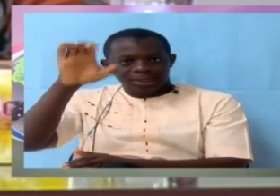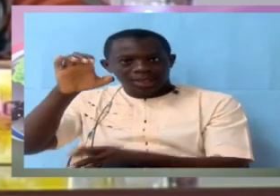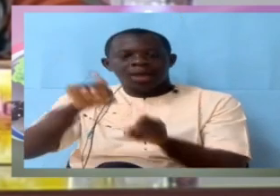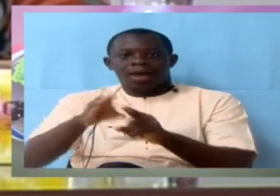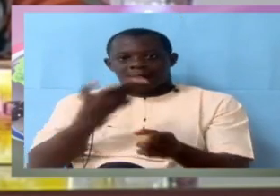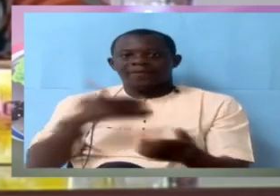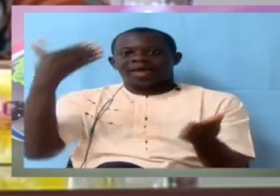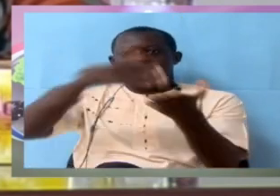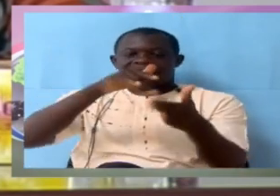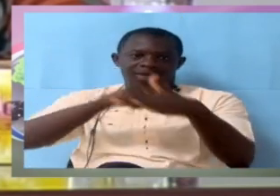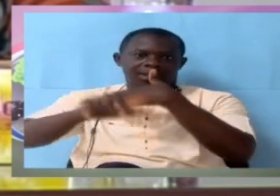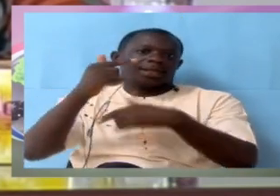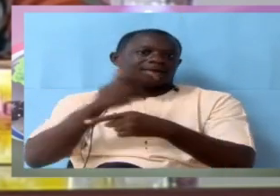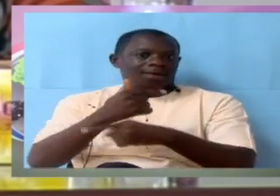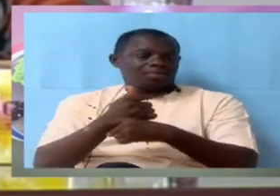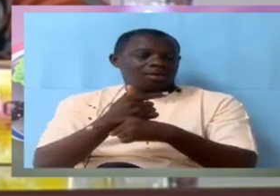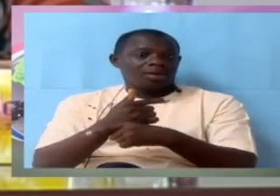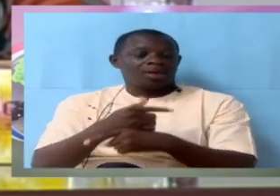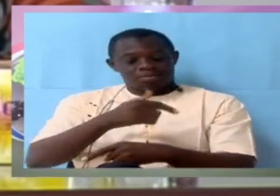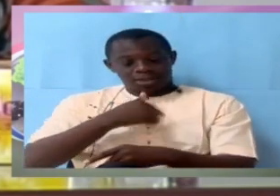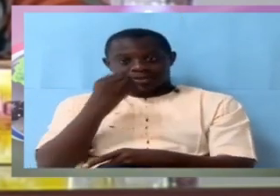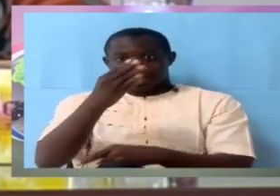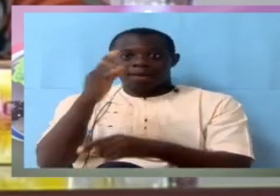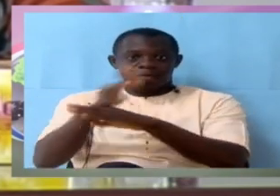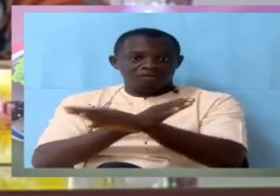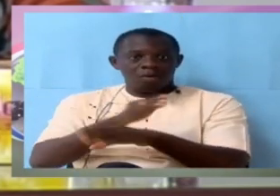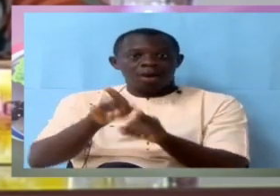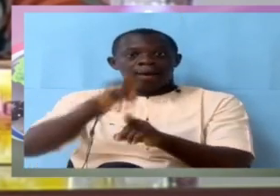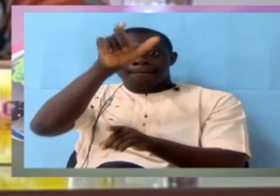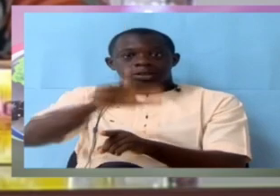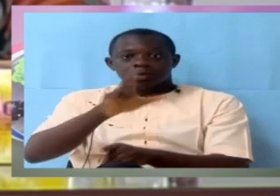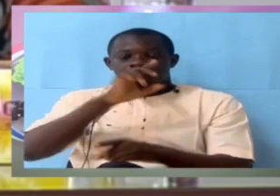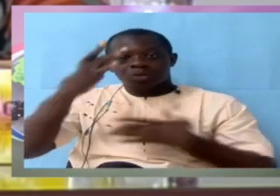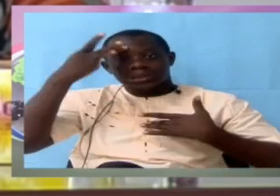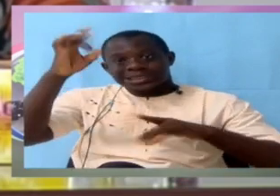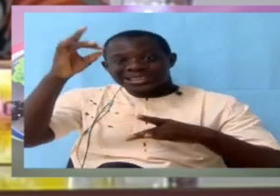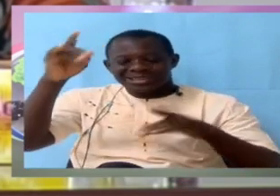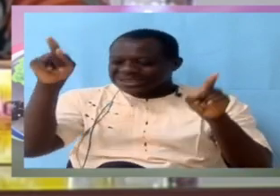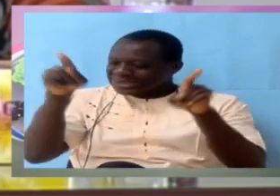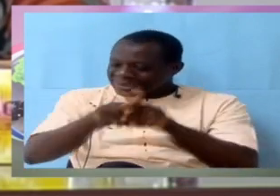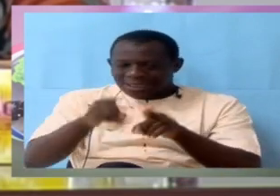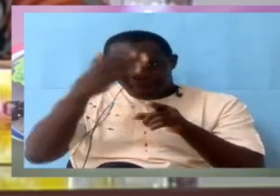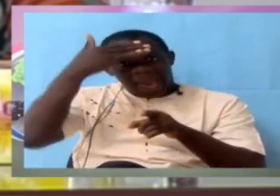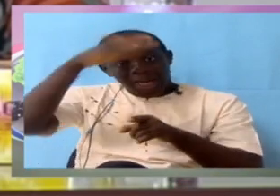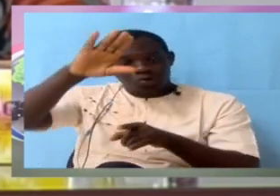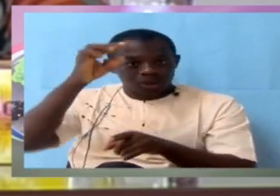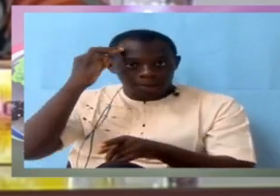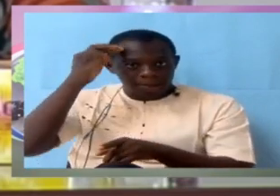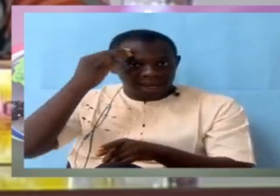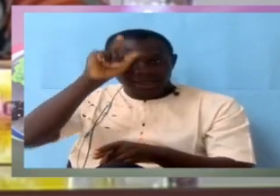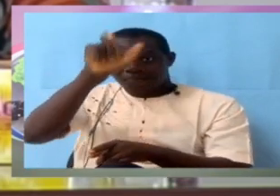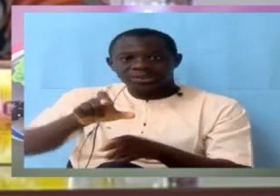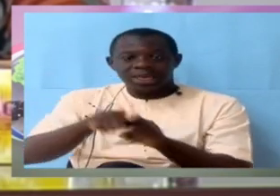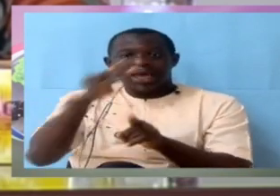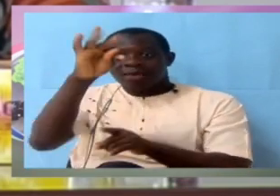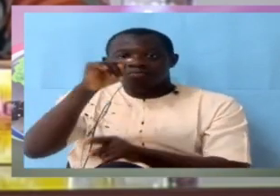Well, as I said before, a sick person behaves sometimes like a madman, because if you hear that somebody has